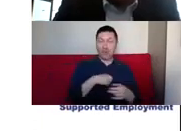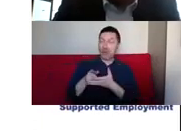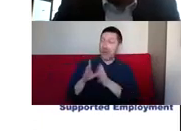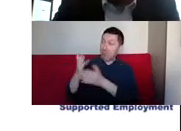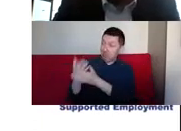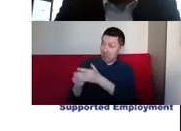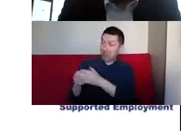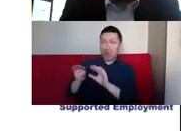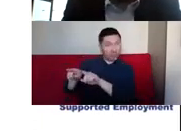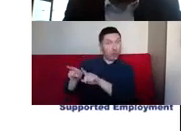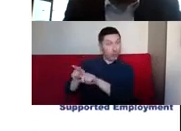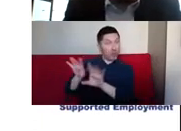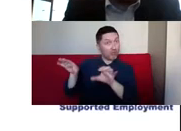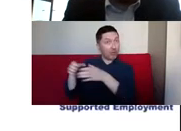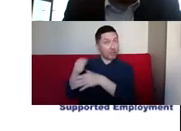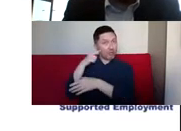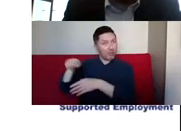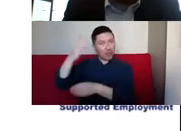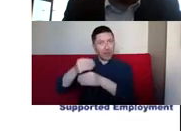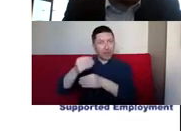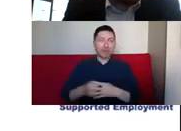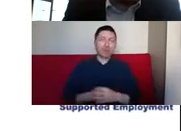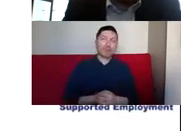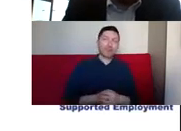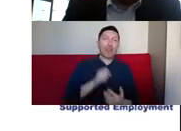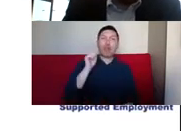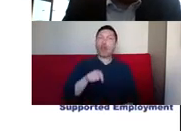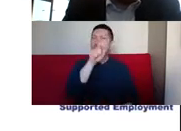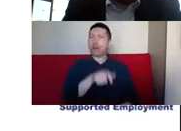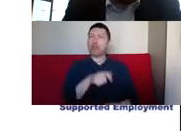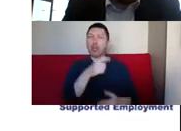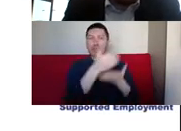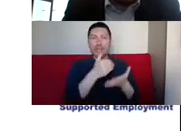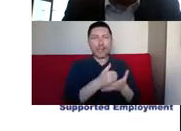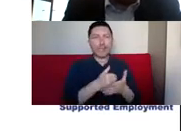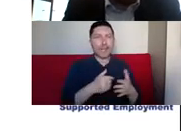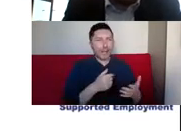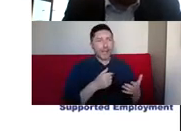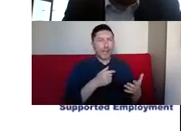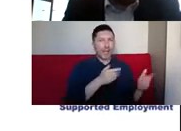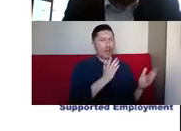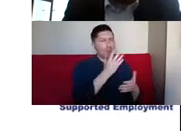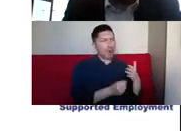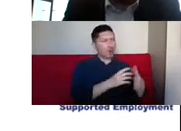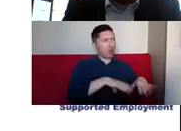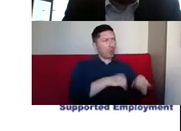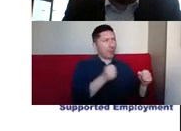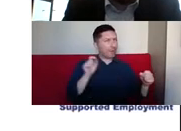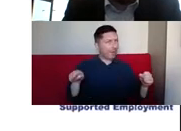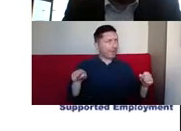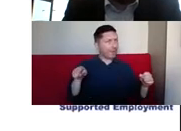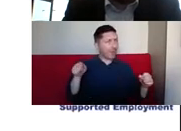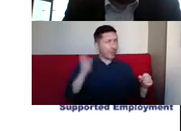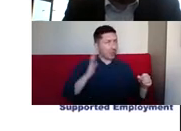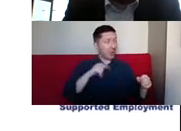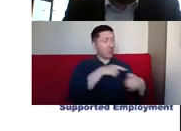job than in an artificial training setting. And finally, it is about developing a career. And here